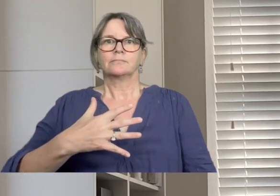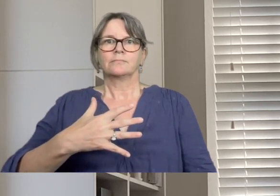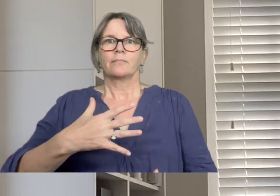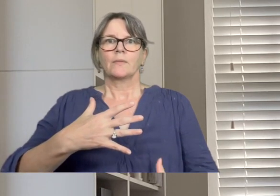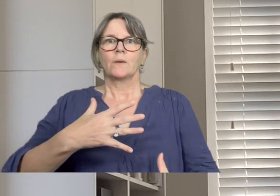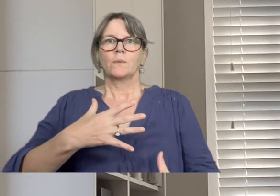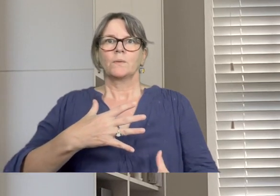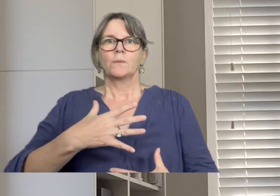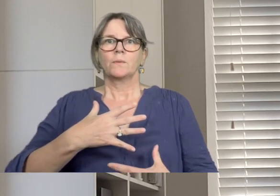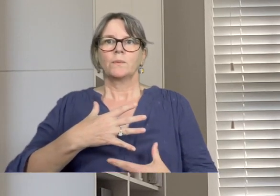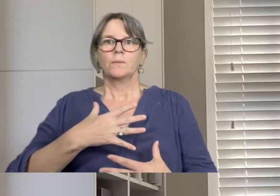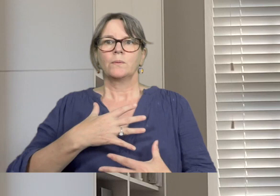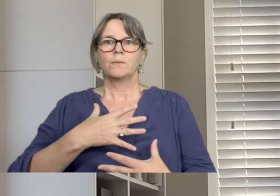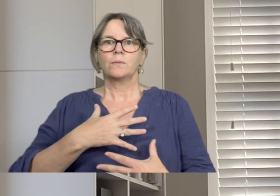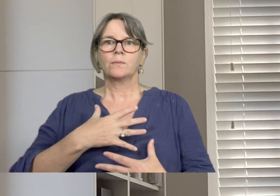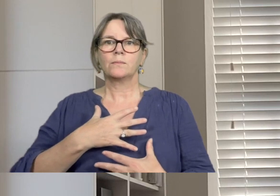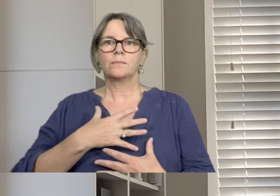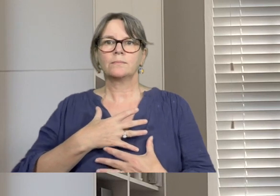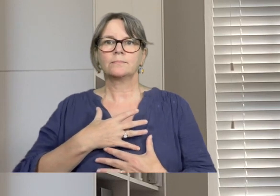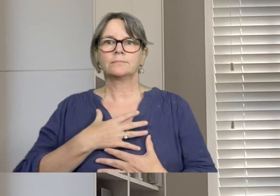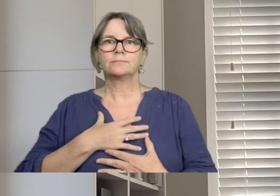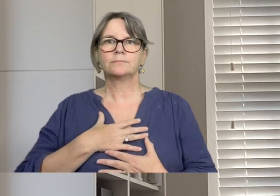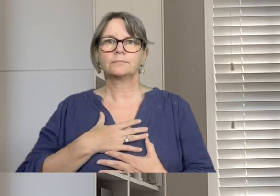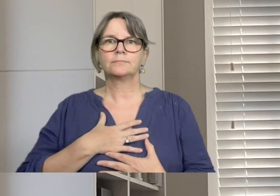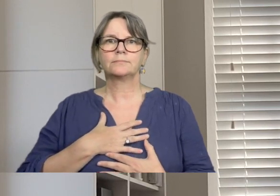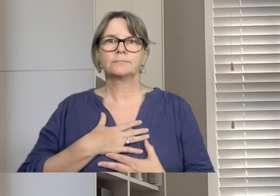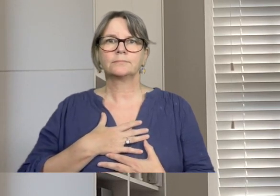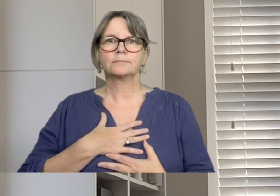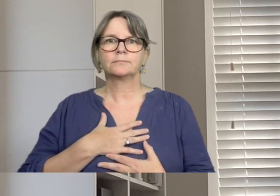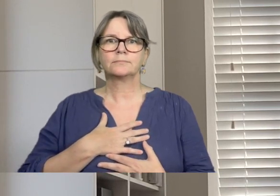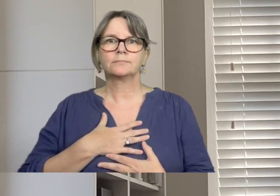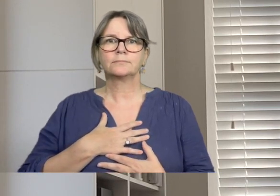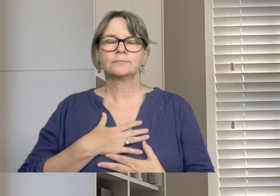in. As we breathe out, send that heel away.